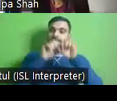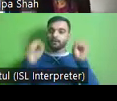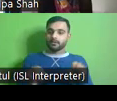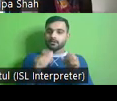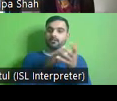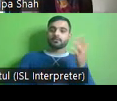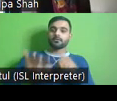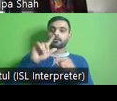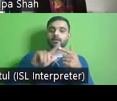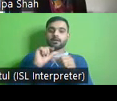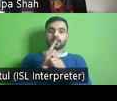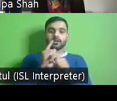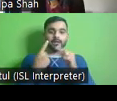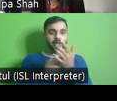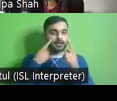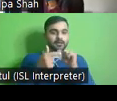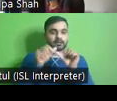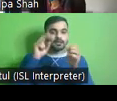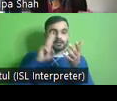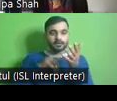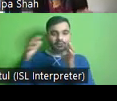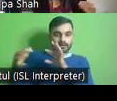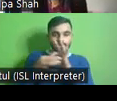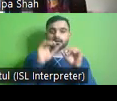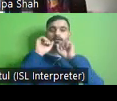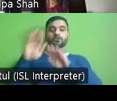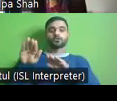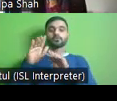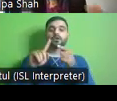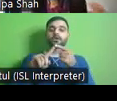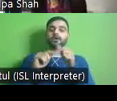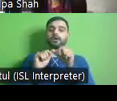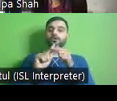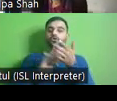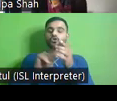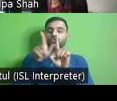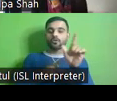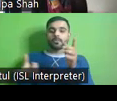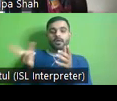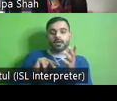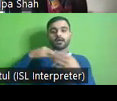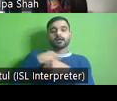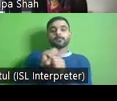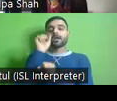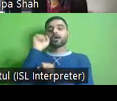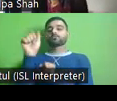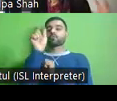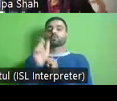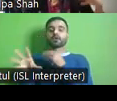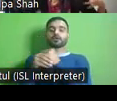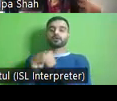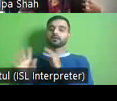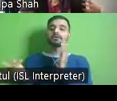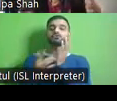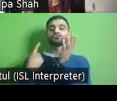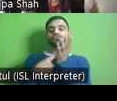egalitarian counter-hegemonic values is actually dependent on the autonomy to reproduce life on your own terms. So it's only when